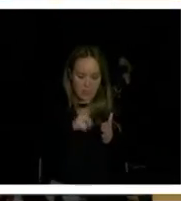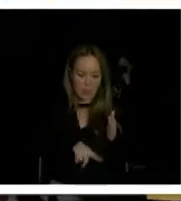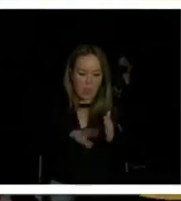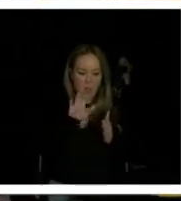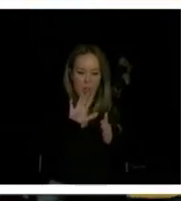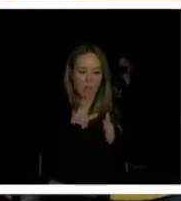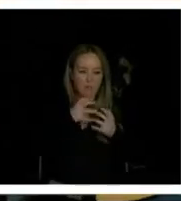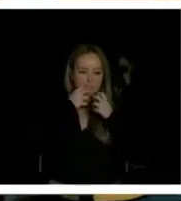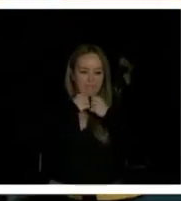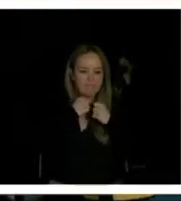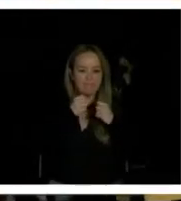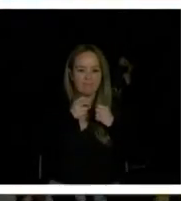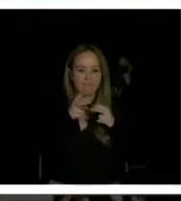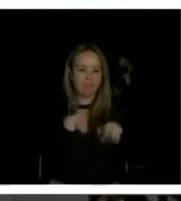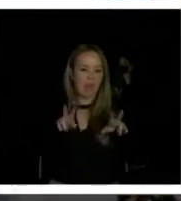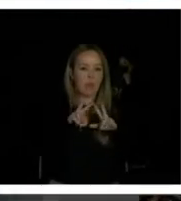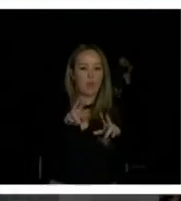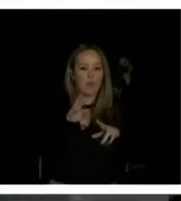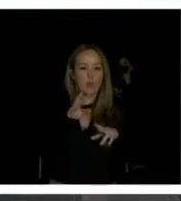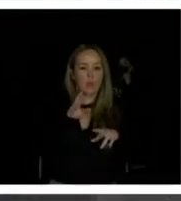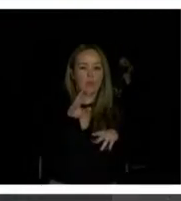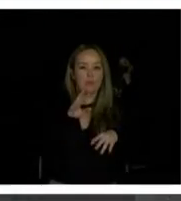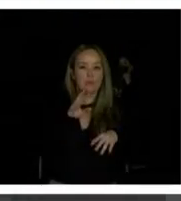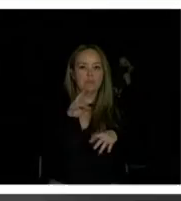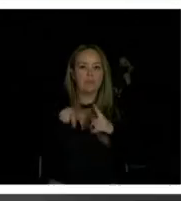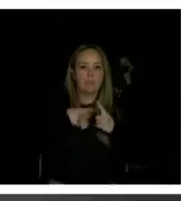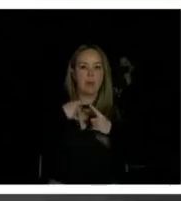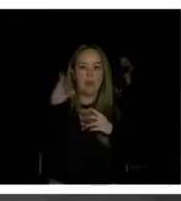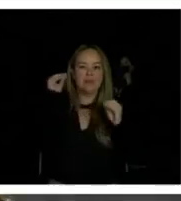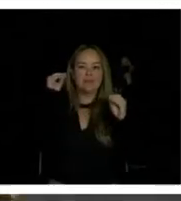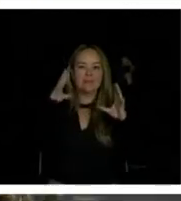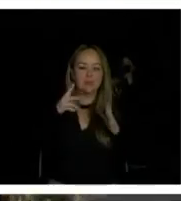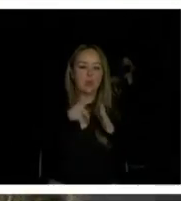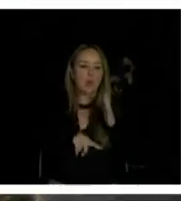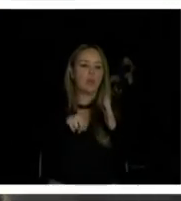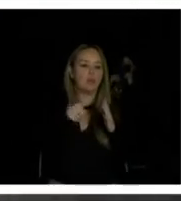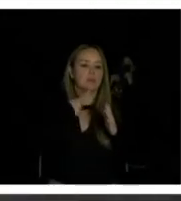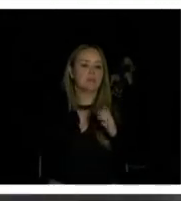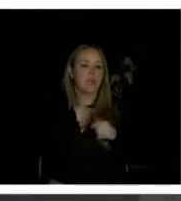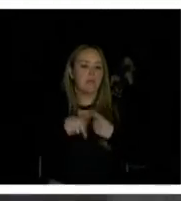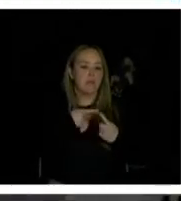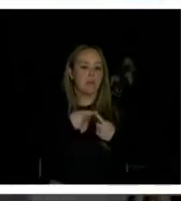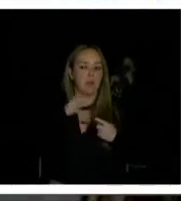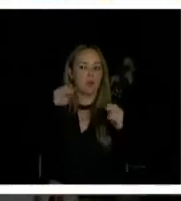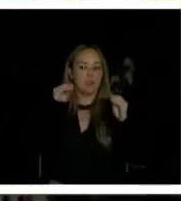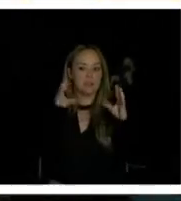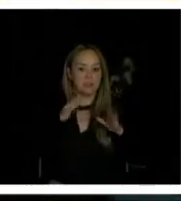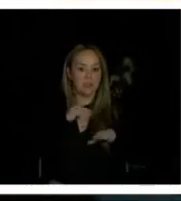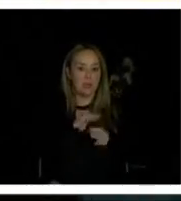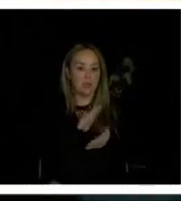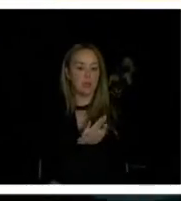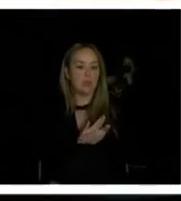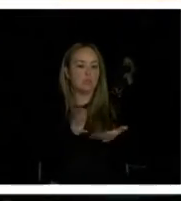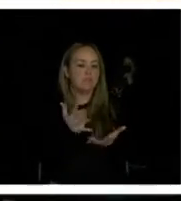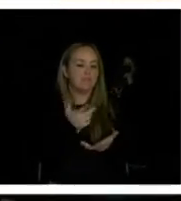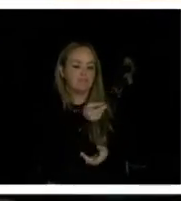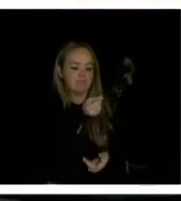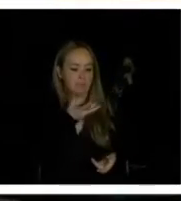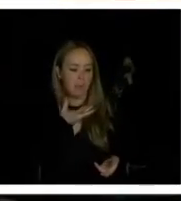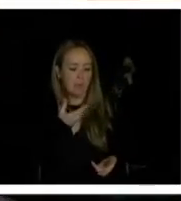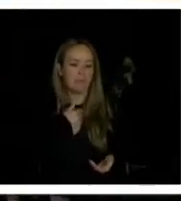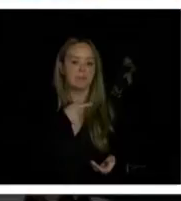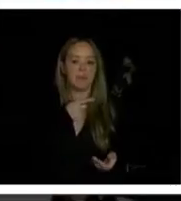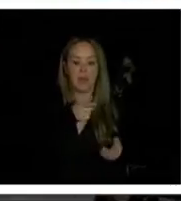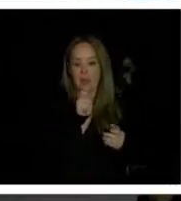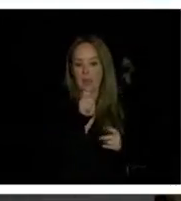you value about your teachers? What can you tell me about the teachers at your school? And when I ask